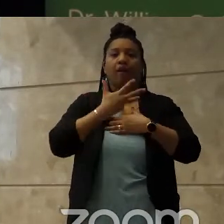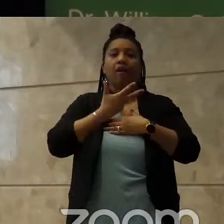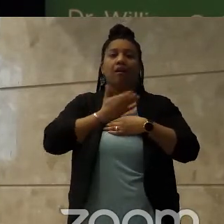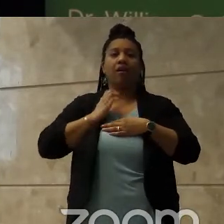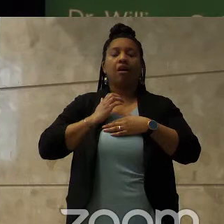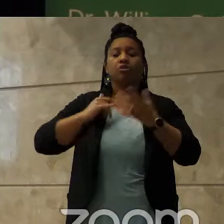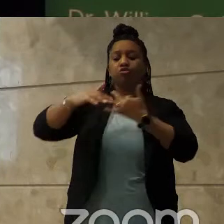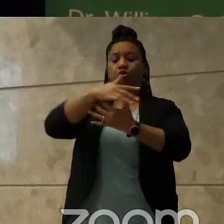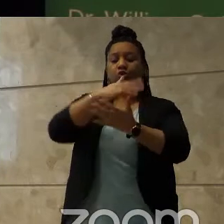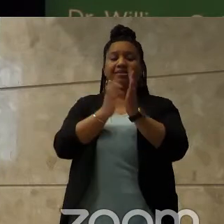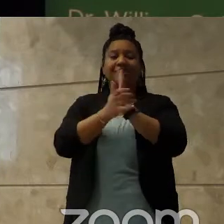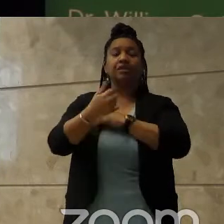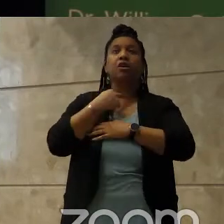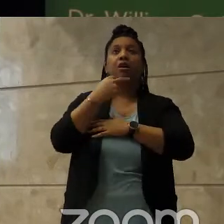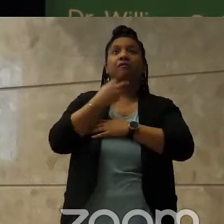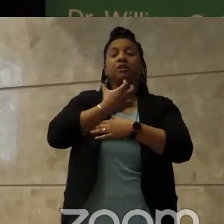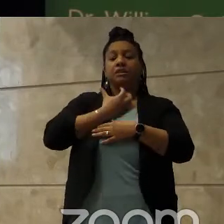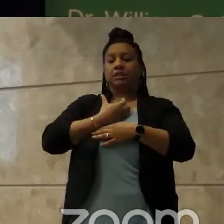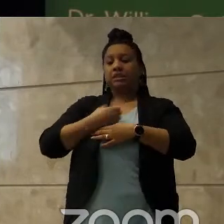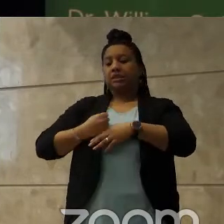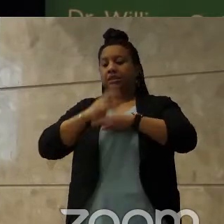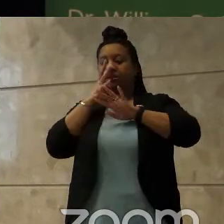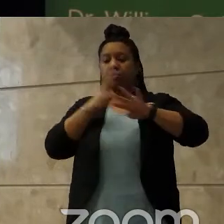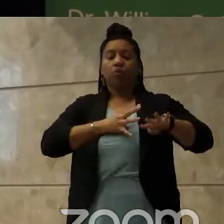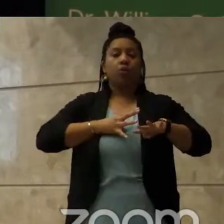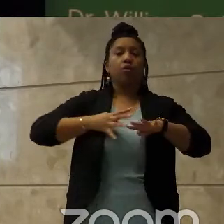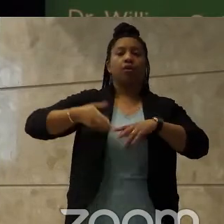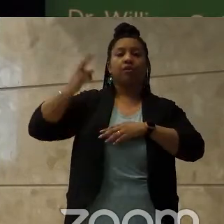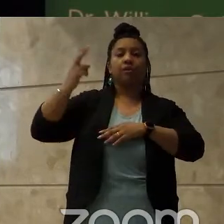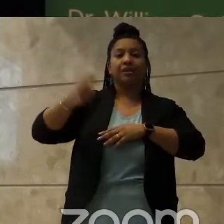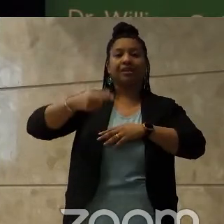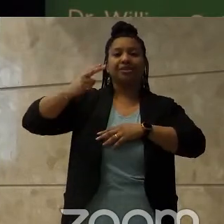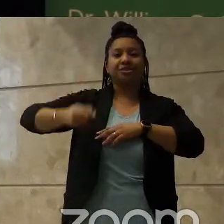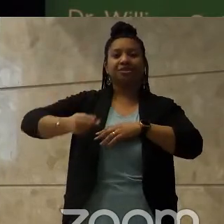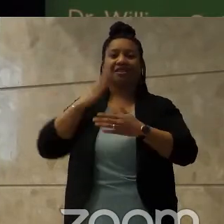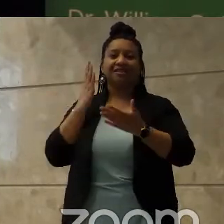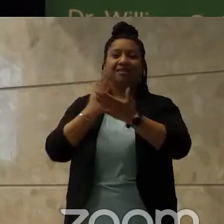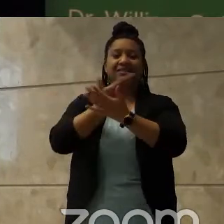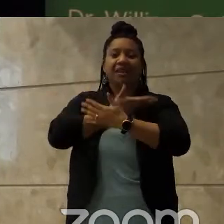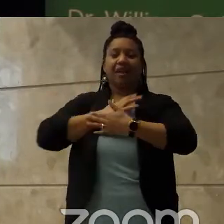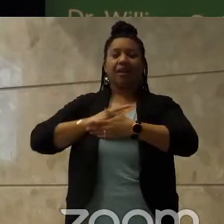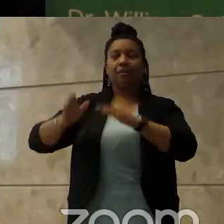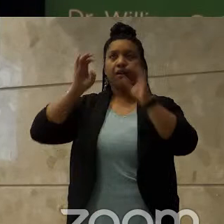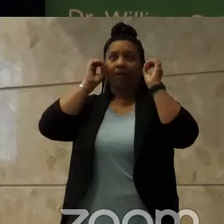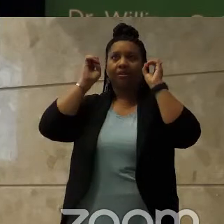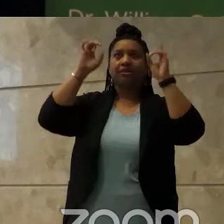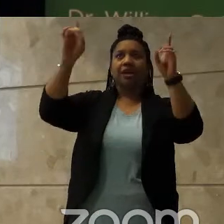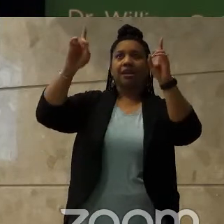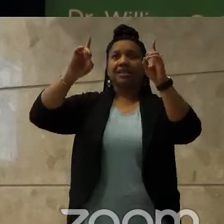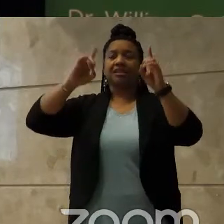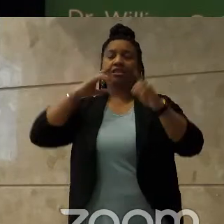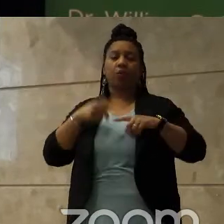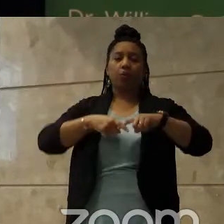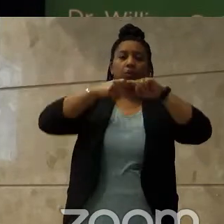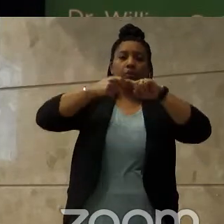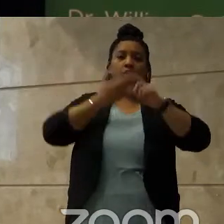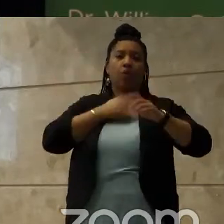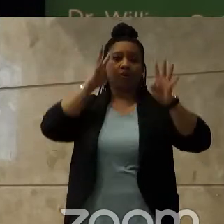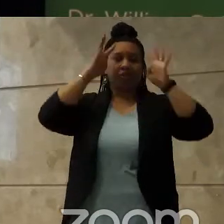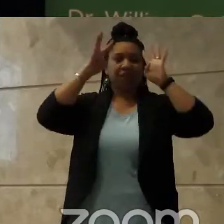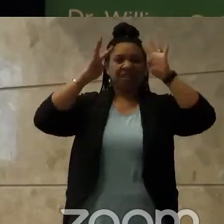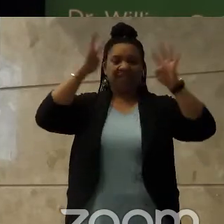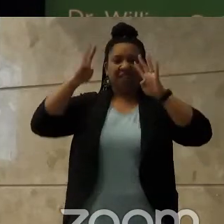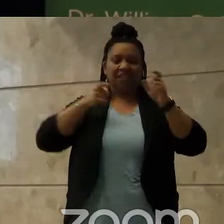voices, deny our histories, impede our intellectual acumen, curtail our creativity, police our